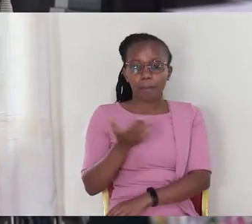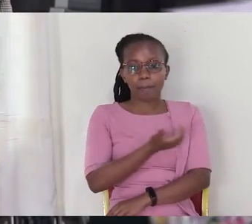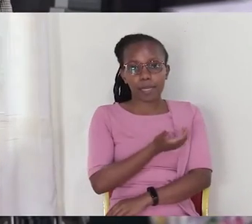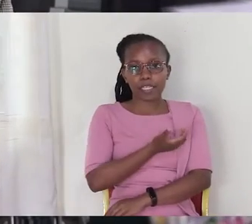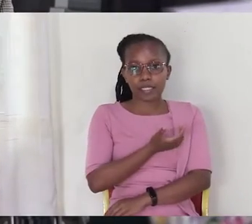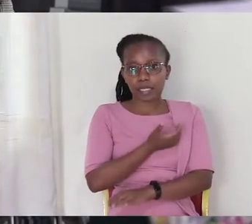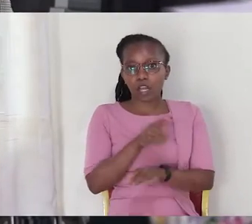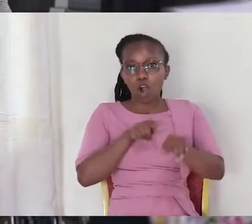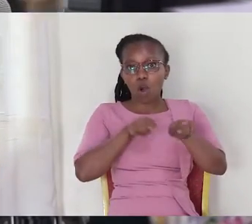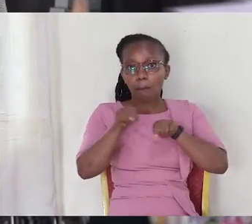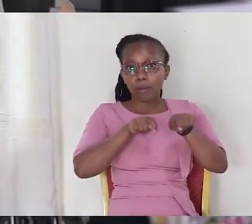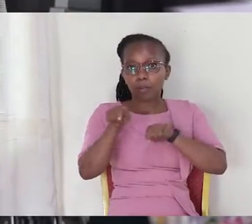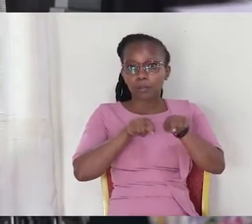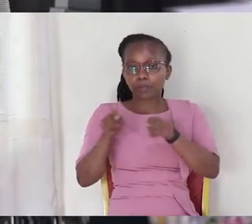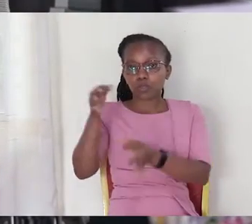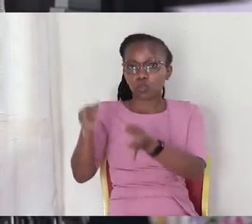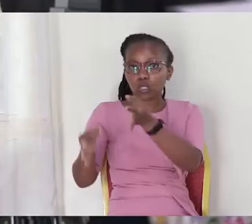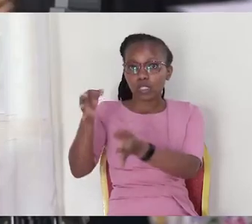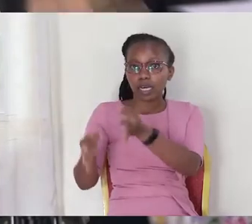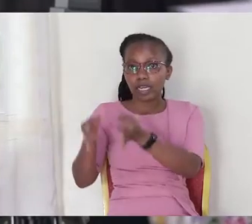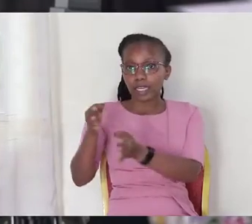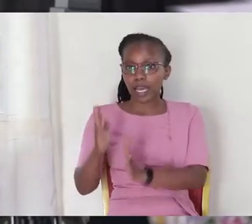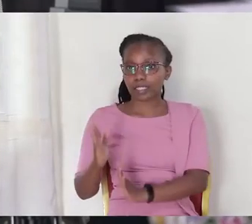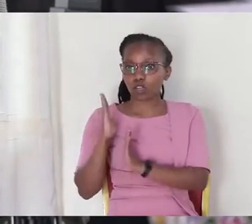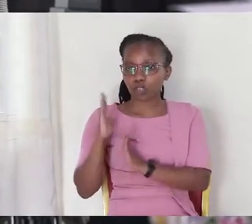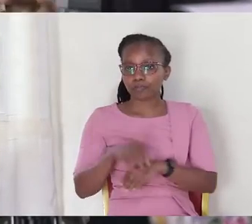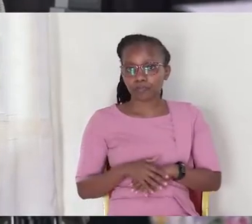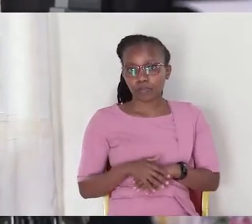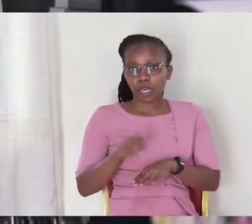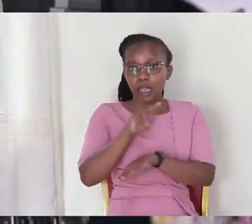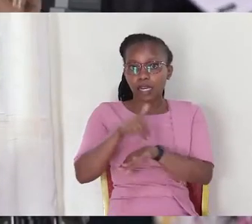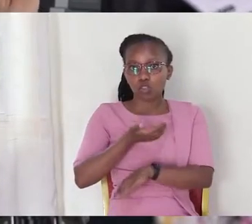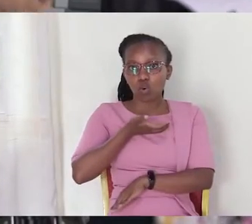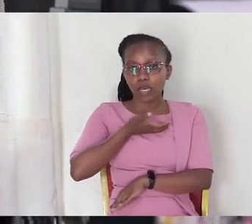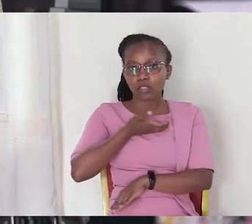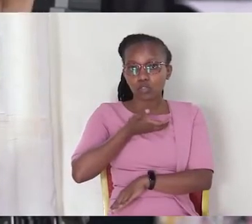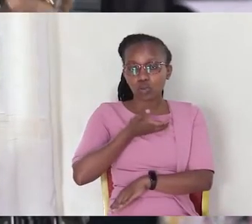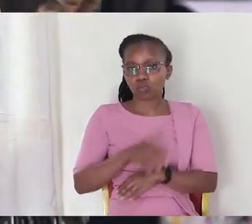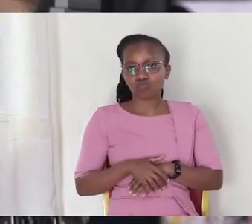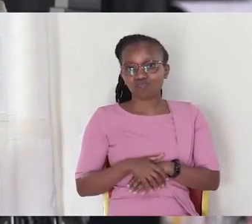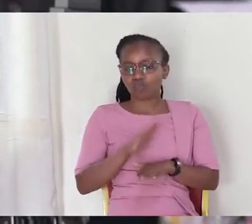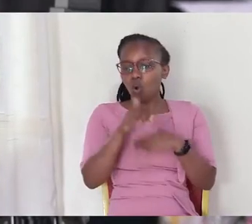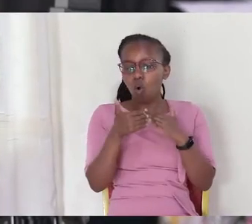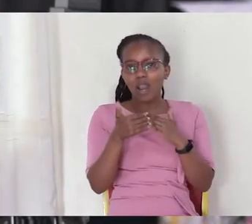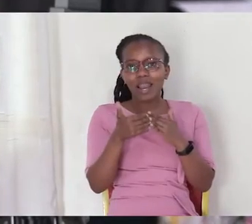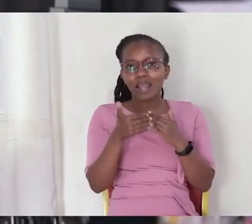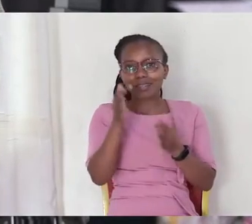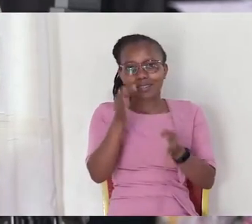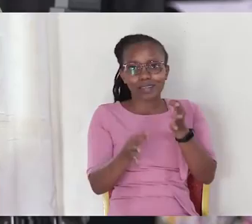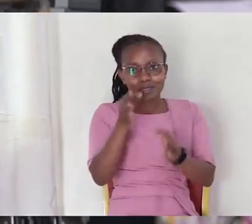by the Interior and the Judiciary. So I think that is also other space, together with the National Council, all the Administration of Justice, which we are part